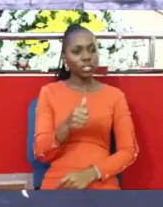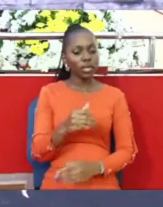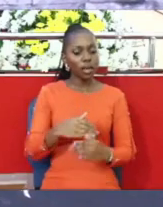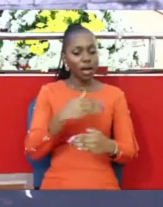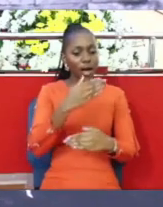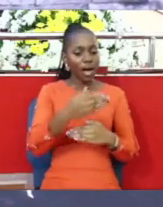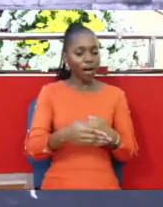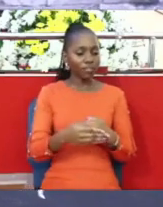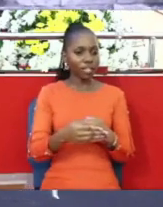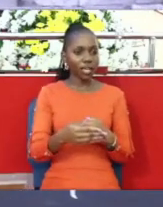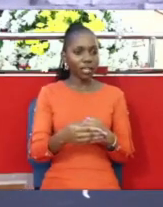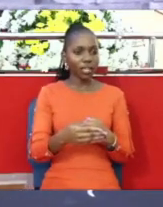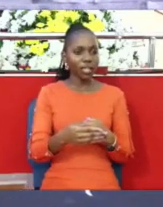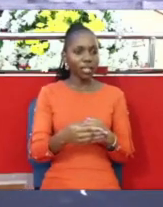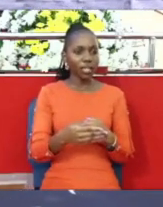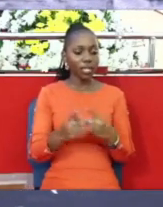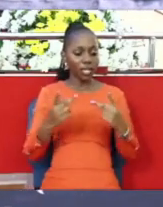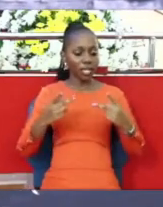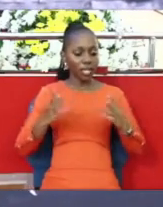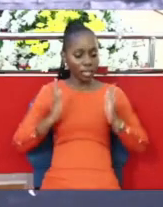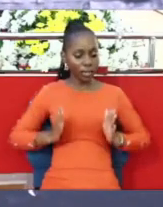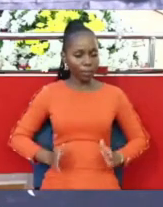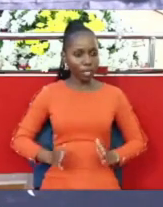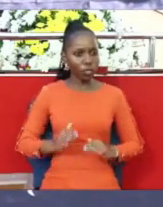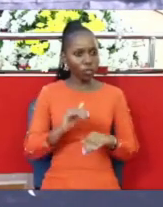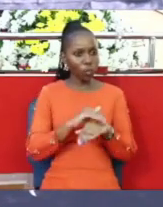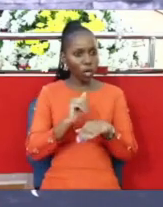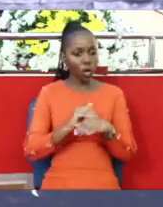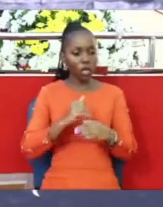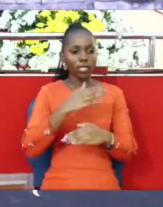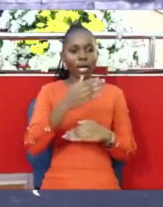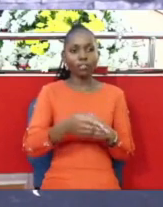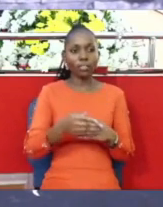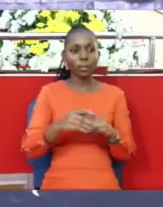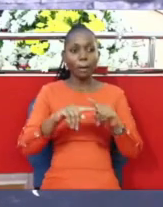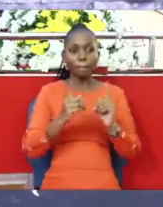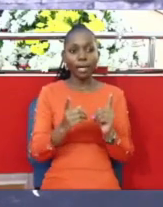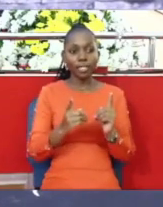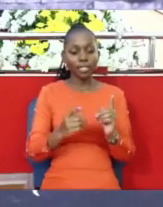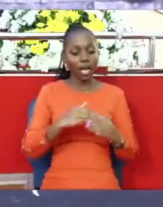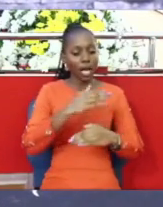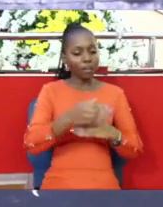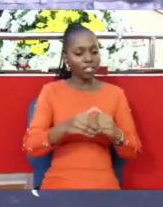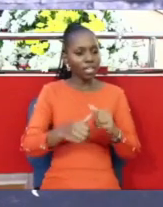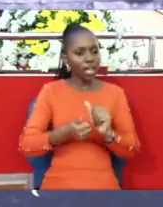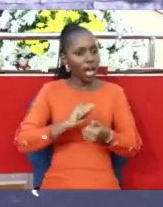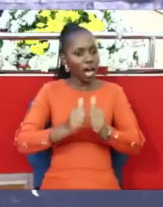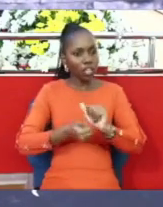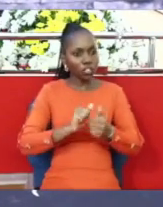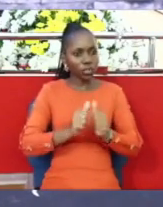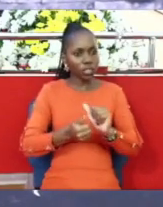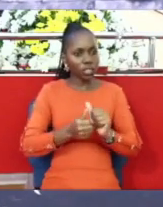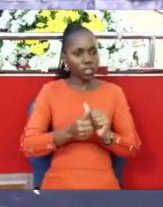si haiambatani na uliye tajwa but it was the action of your mutu wo lakini iliambatana na